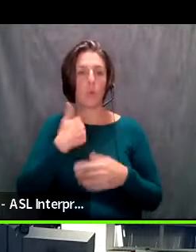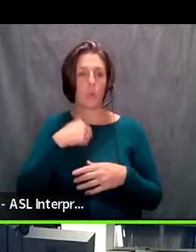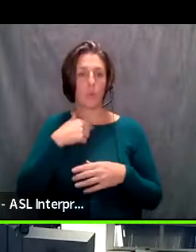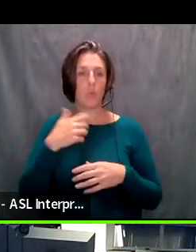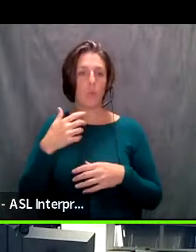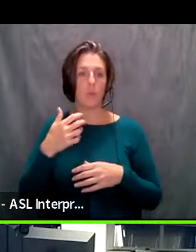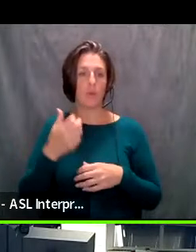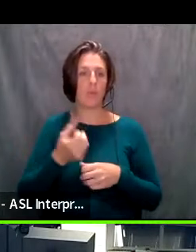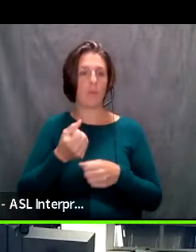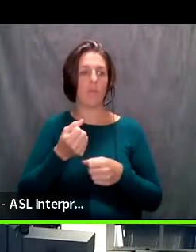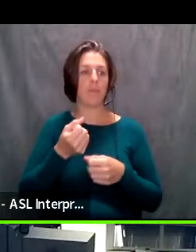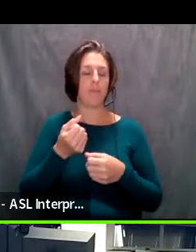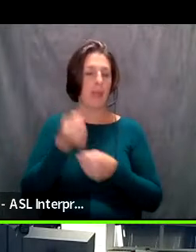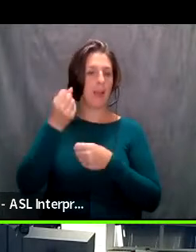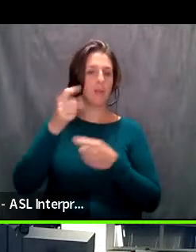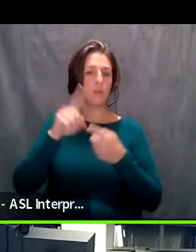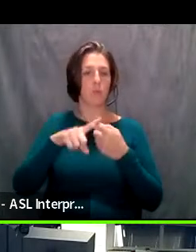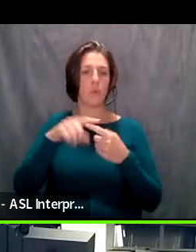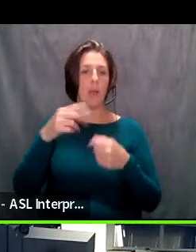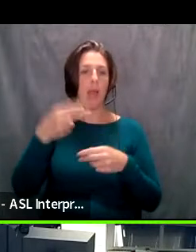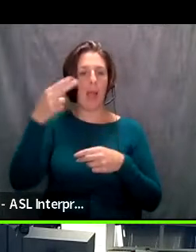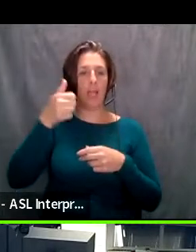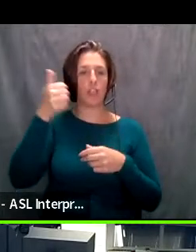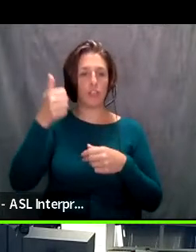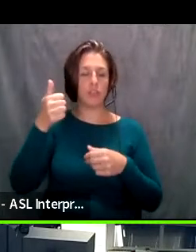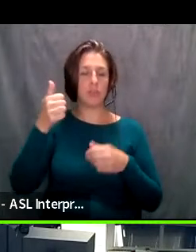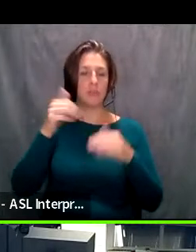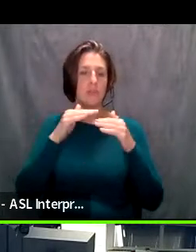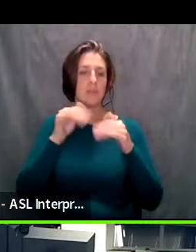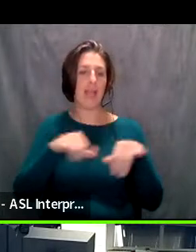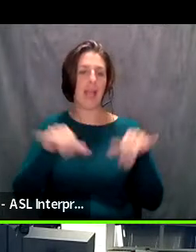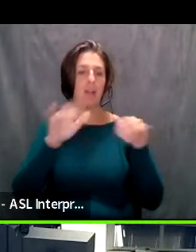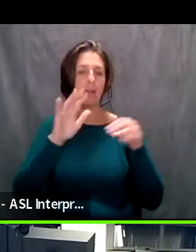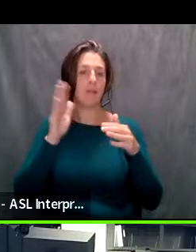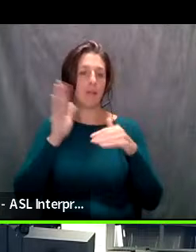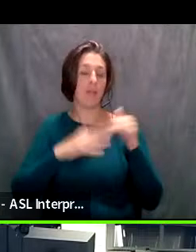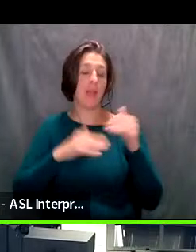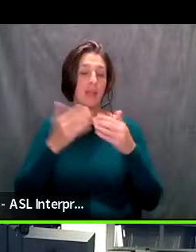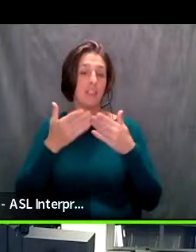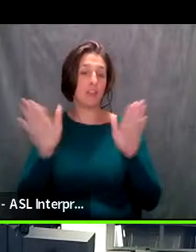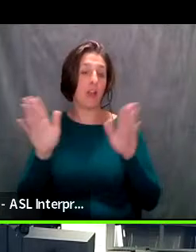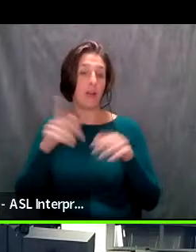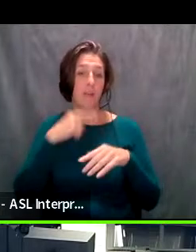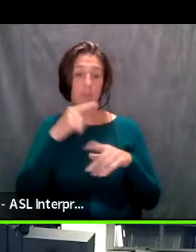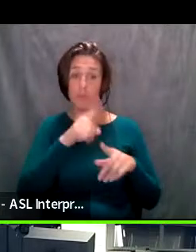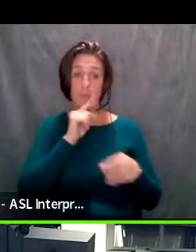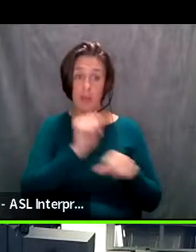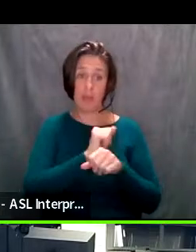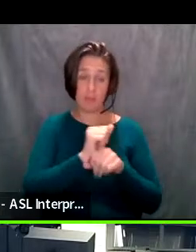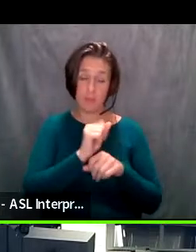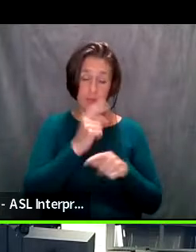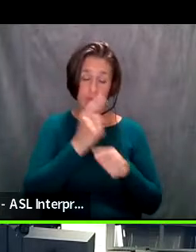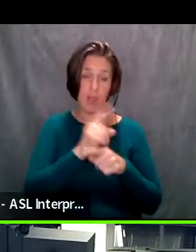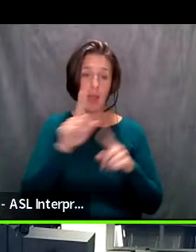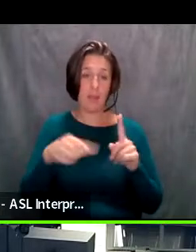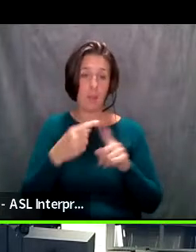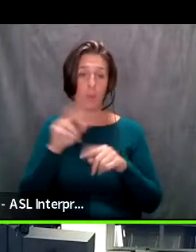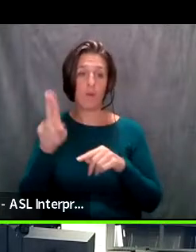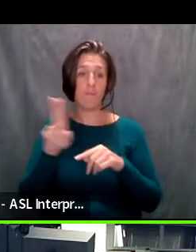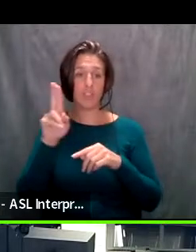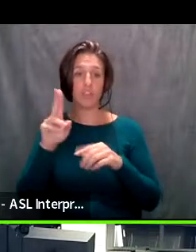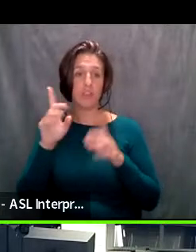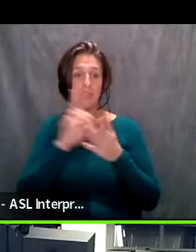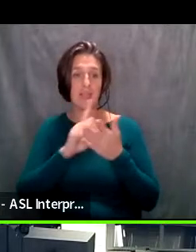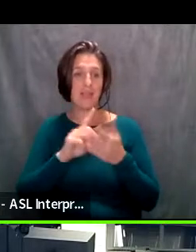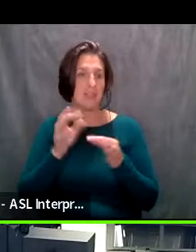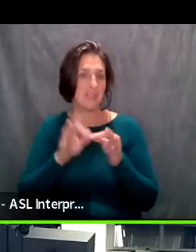standard than the general public is. So those you're absolutely right about universal design and just the simplest of